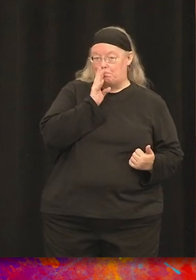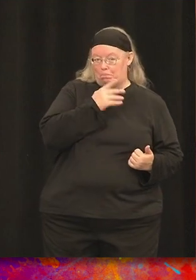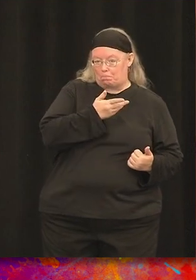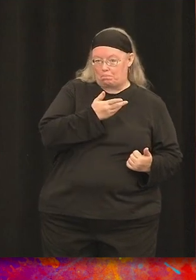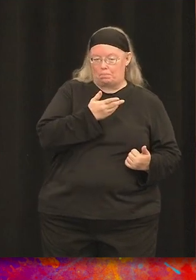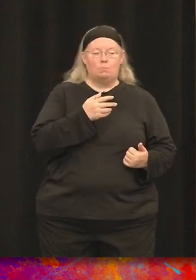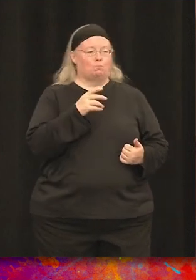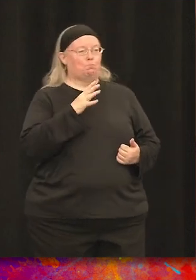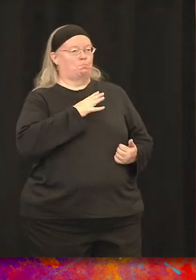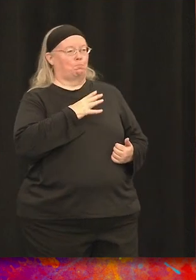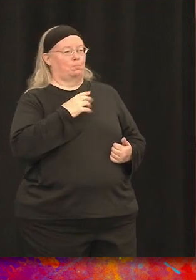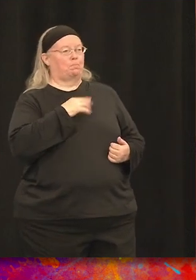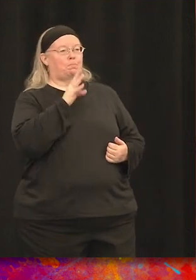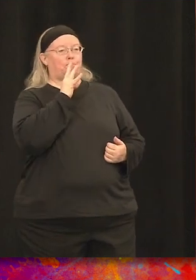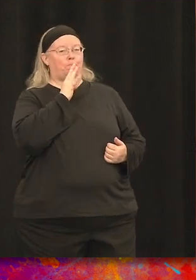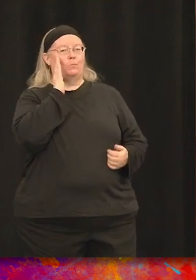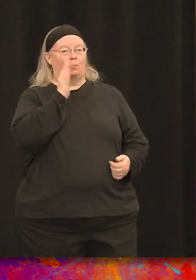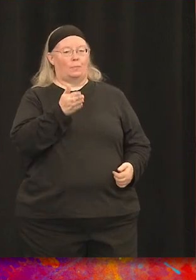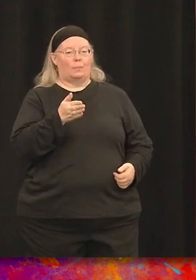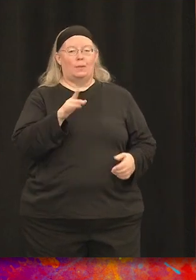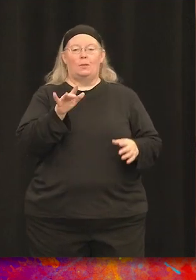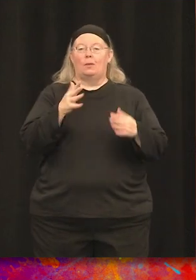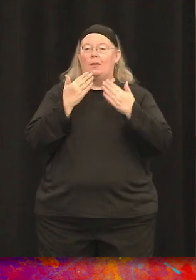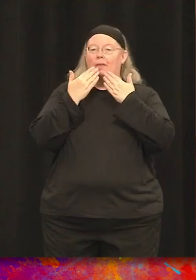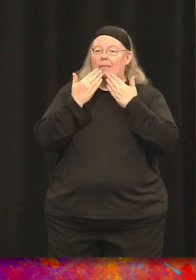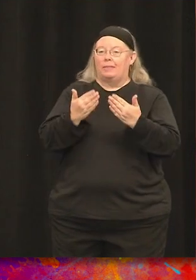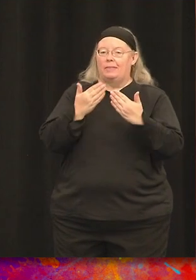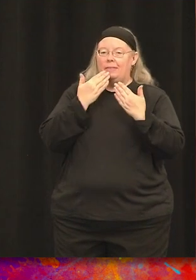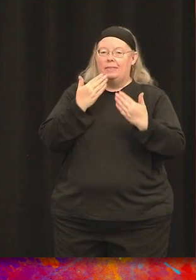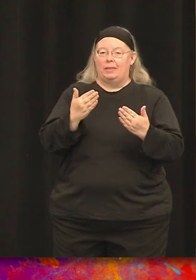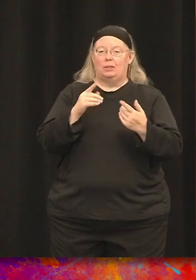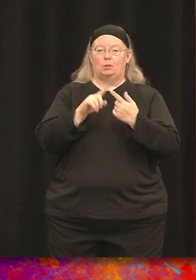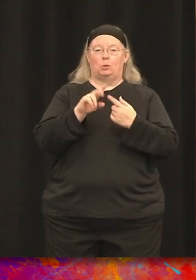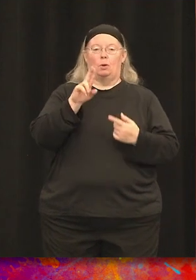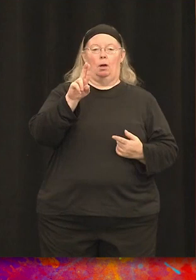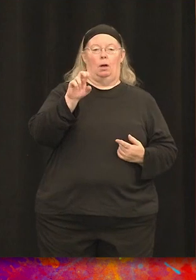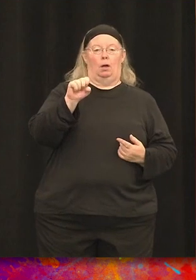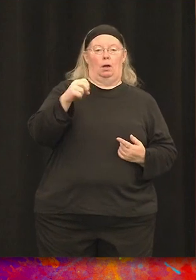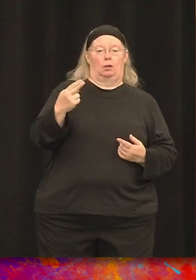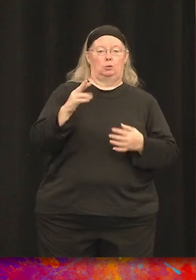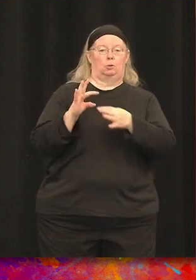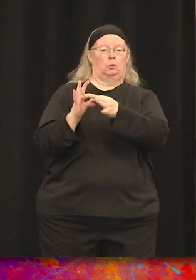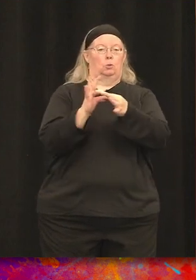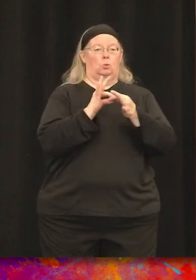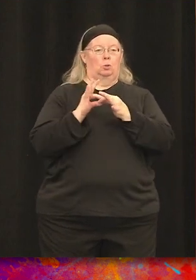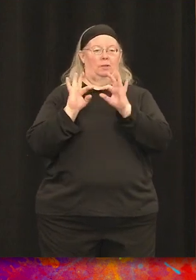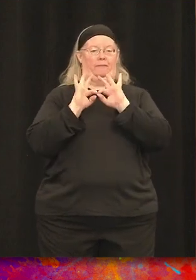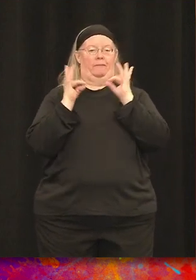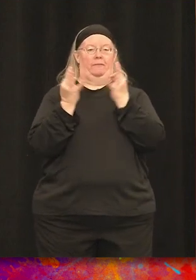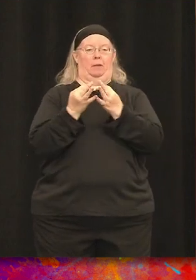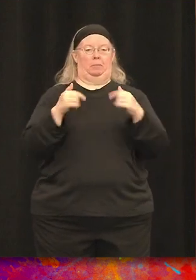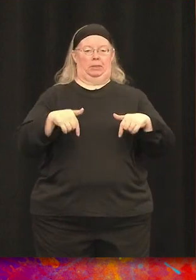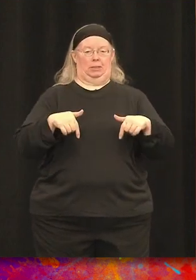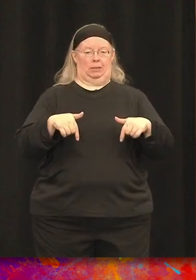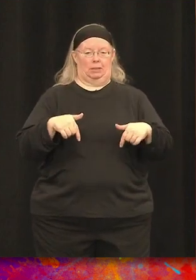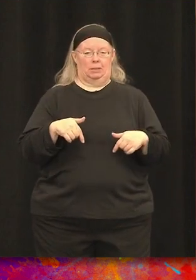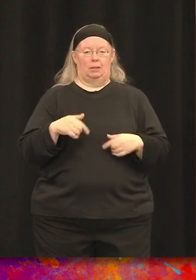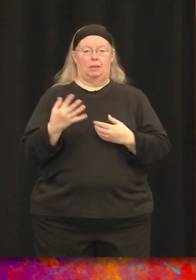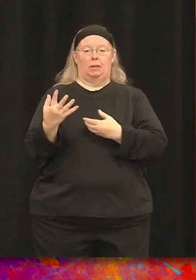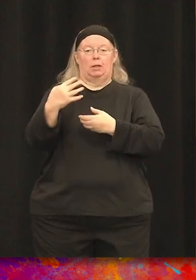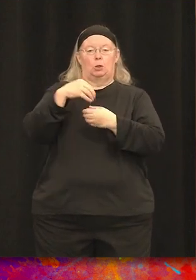Thank you to the USH Coalition family of mine. That includes Krista,